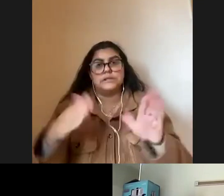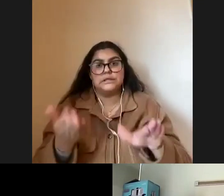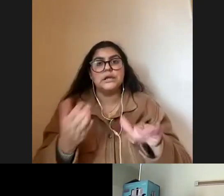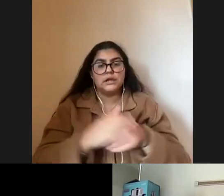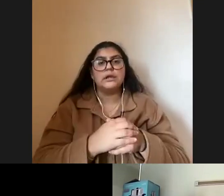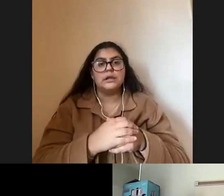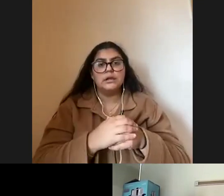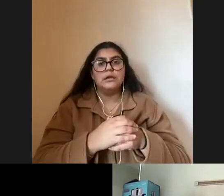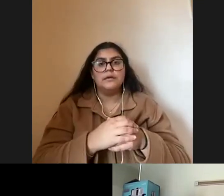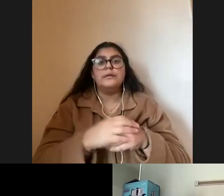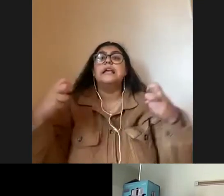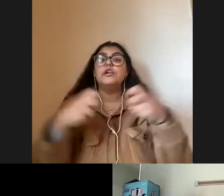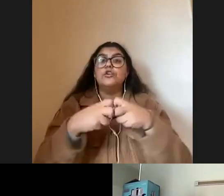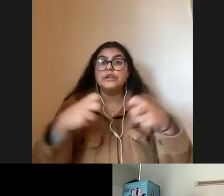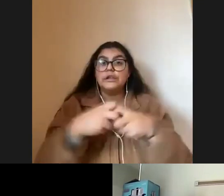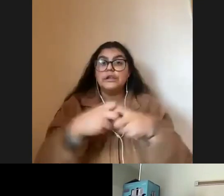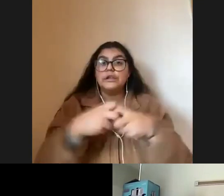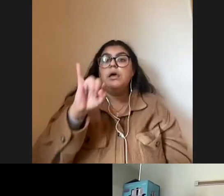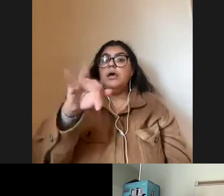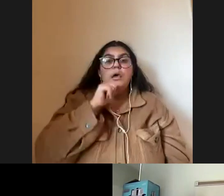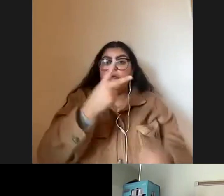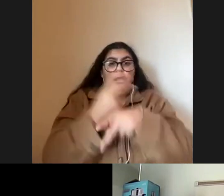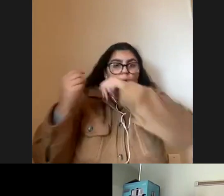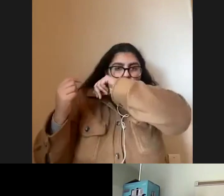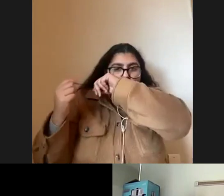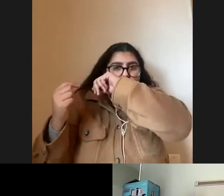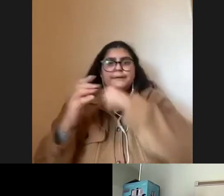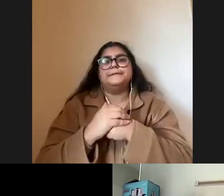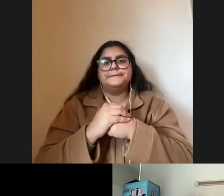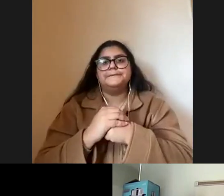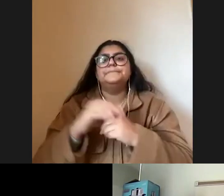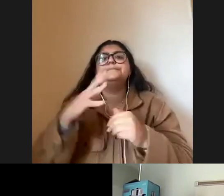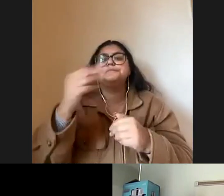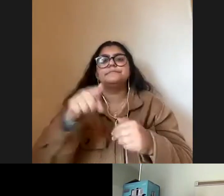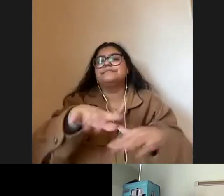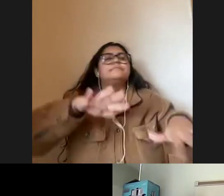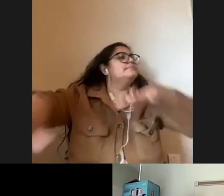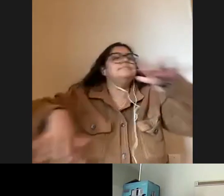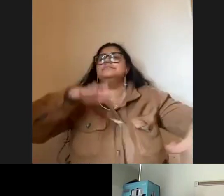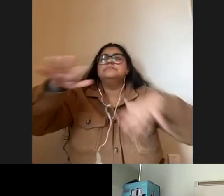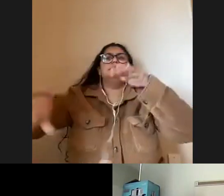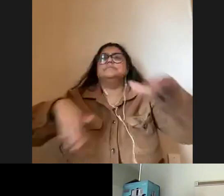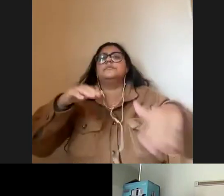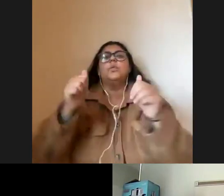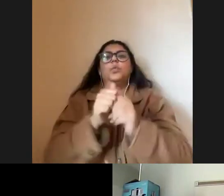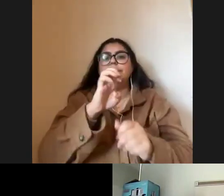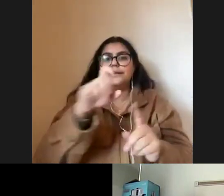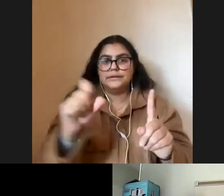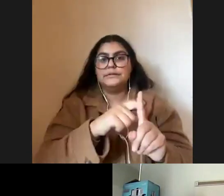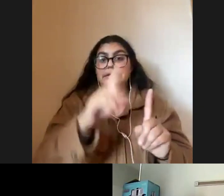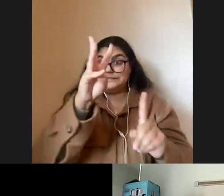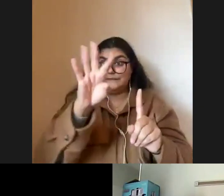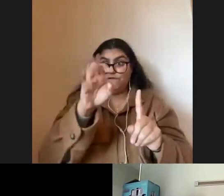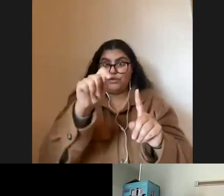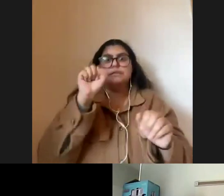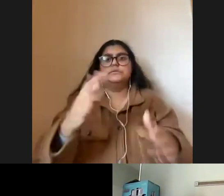Electric eels, if you're not careful and you're splashing around in a place where electric eels live, a 6 foot long electric eel can stop